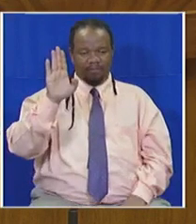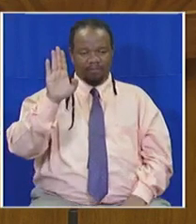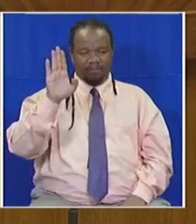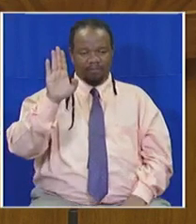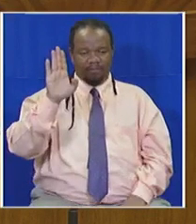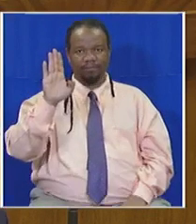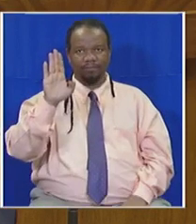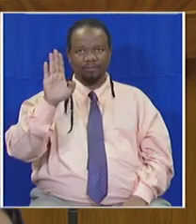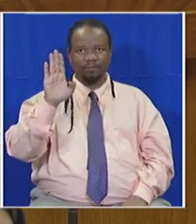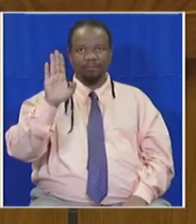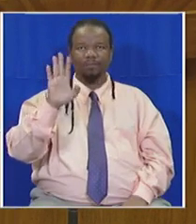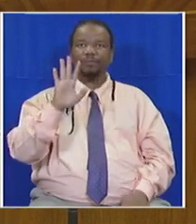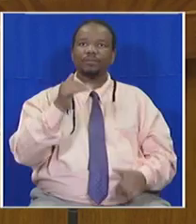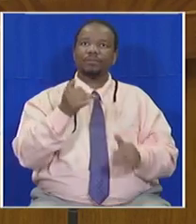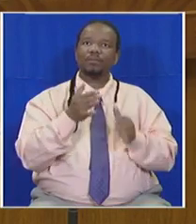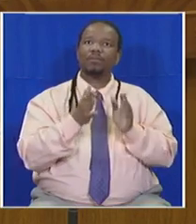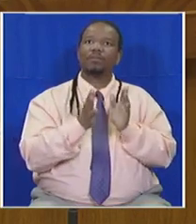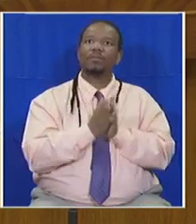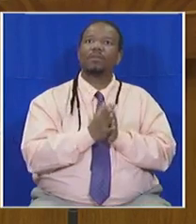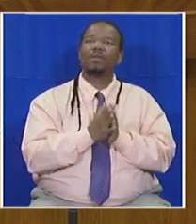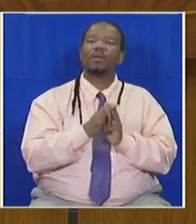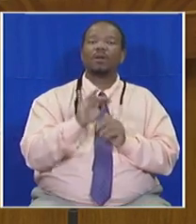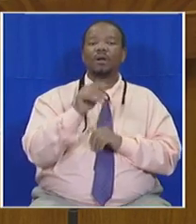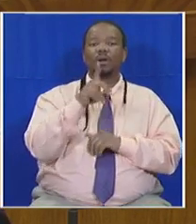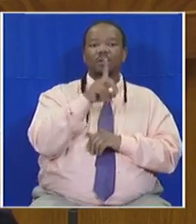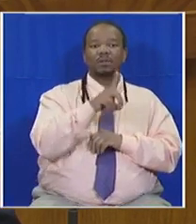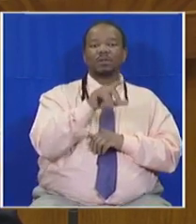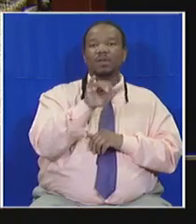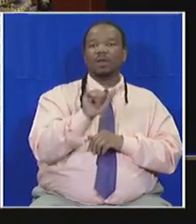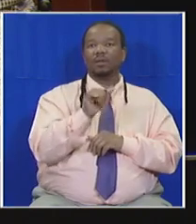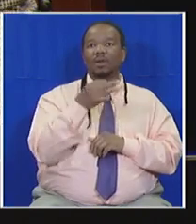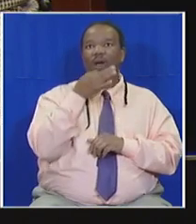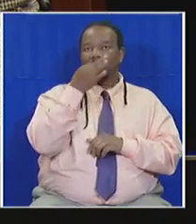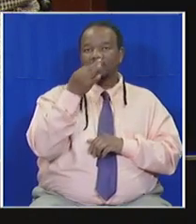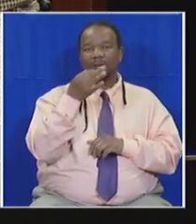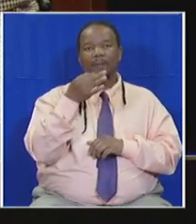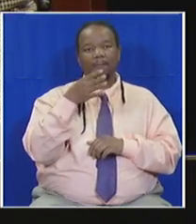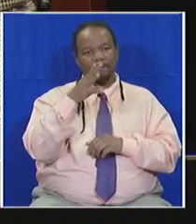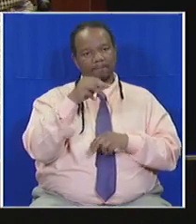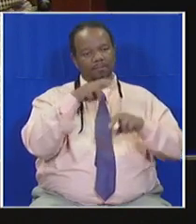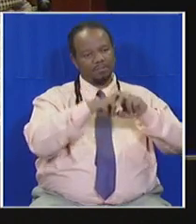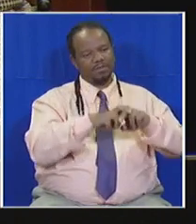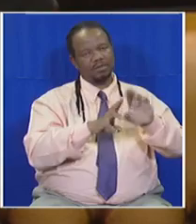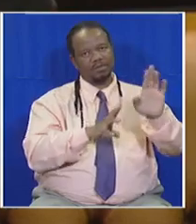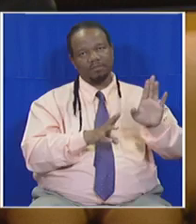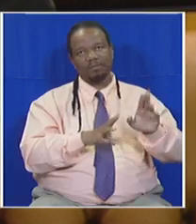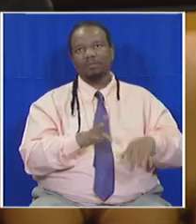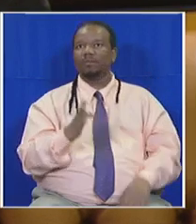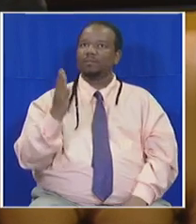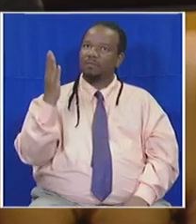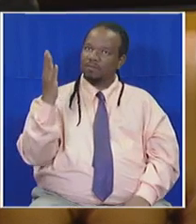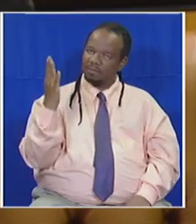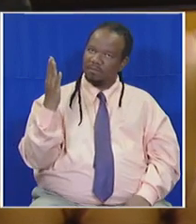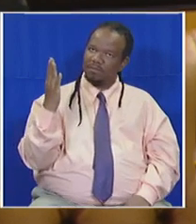We call on the DA to answer these serious allegations. Honorable Masondo, just take your seat. Take your seat for a